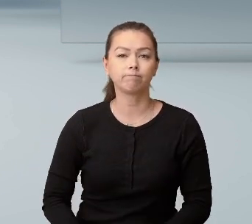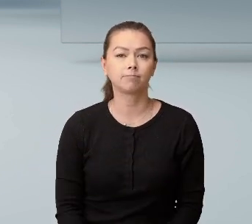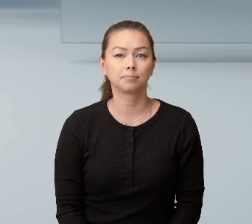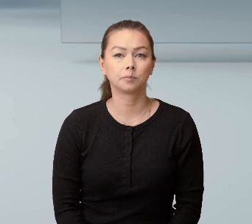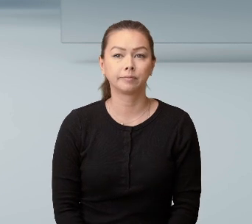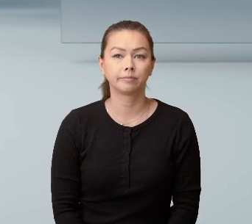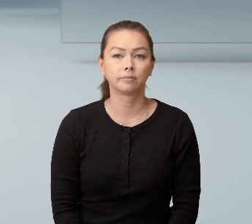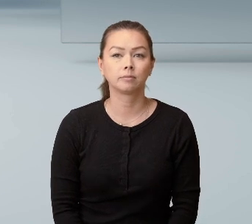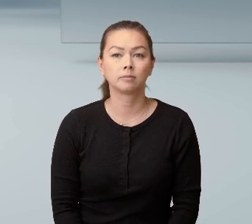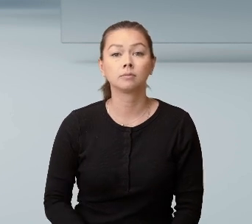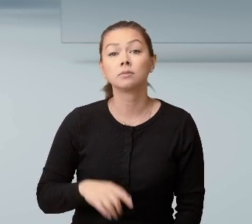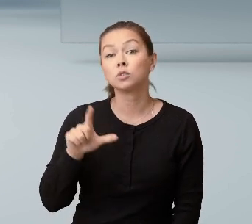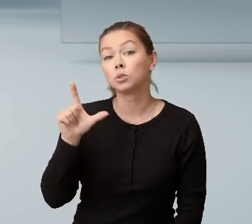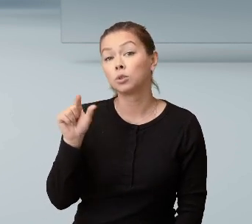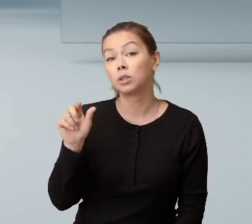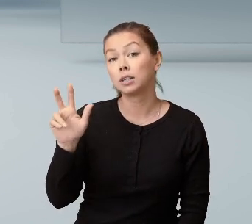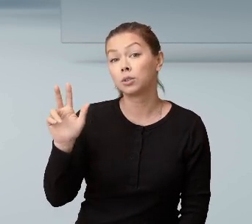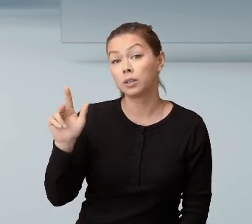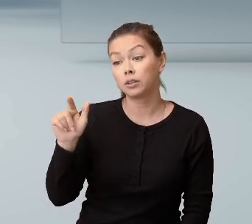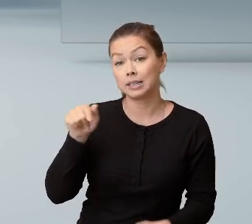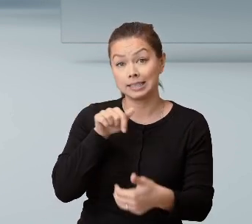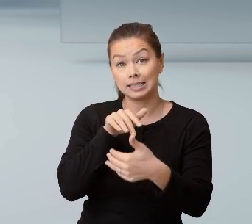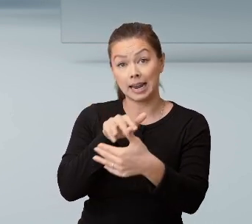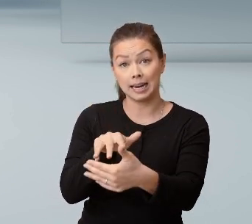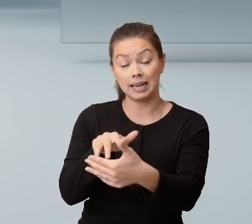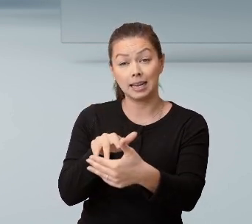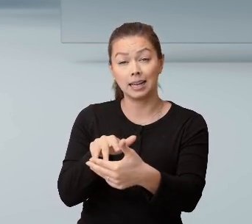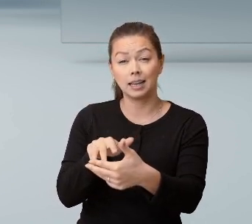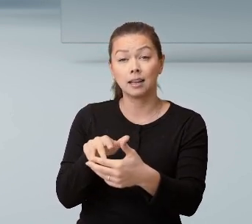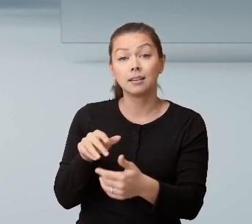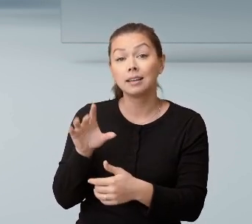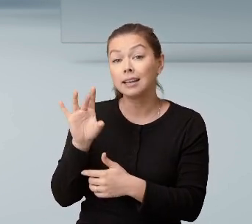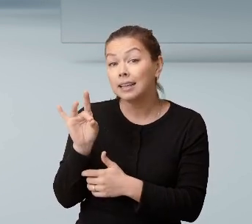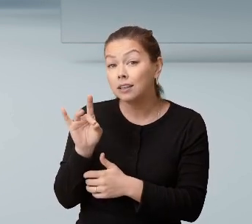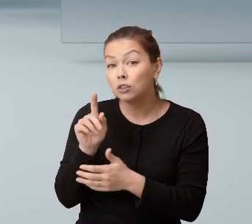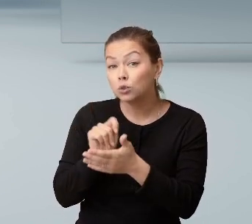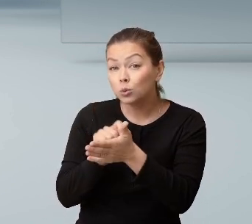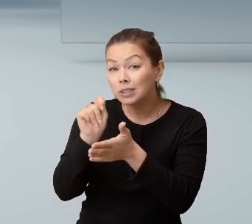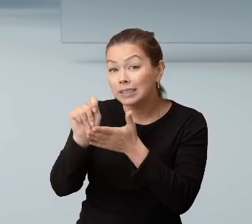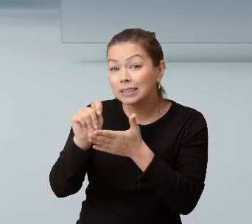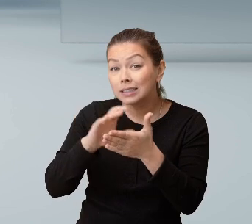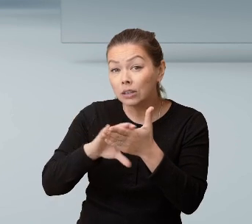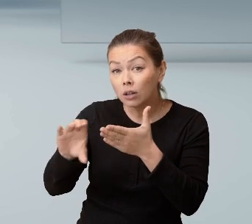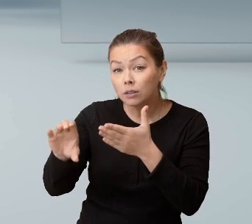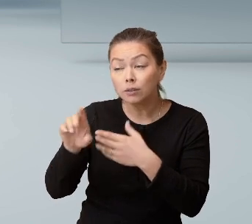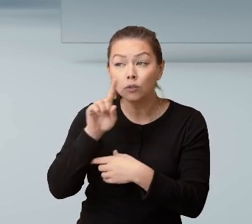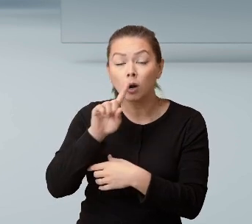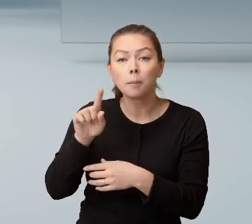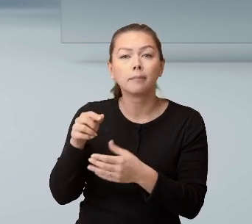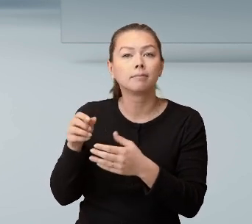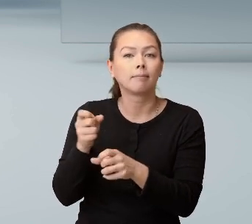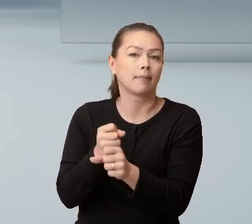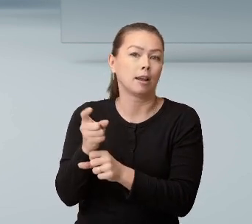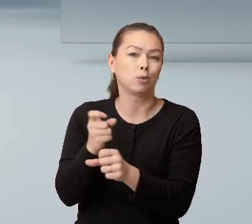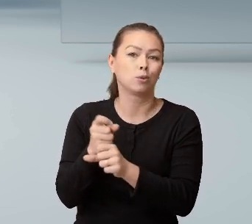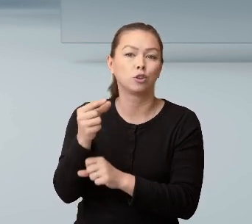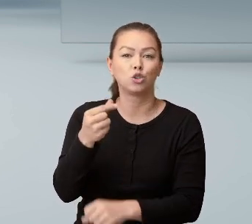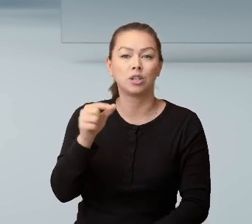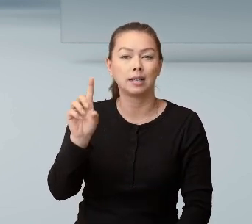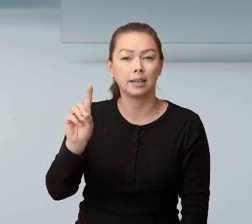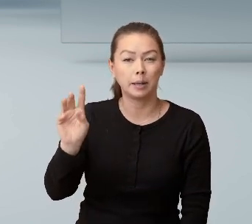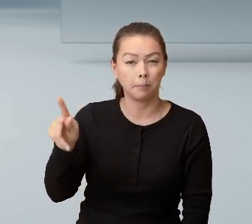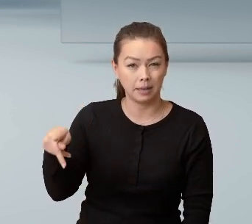on a 2023 study of $8 trillion worth of annual GDP, and with the latest